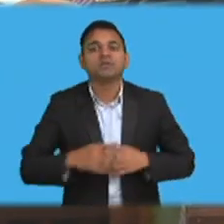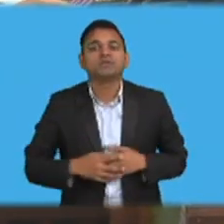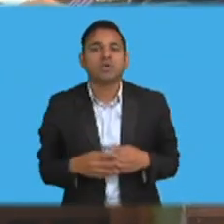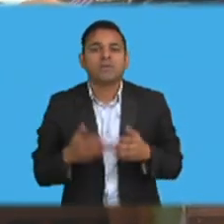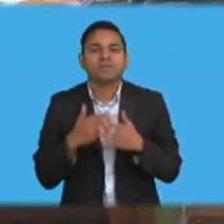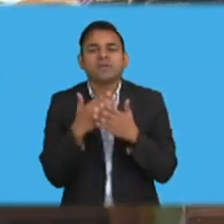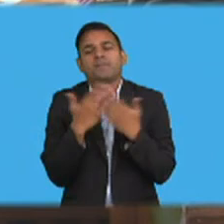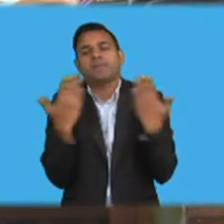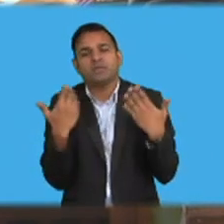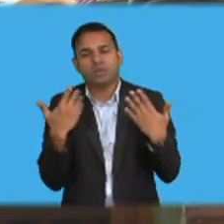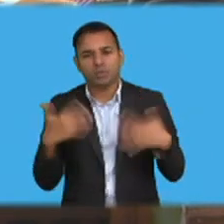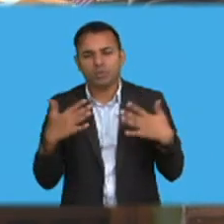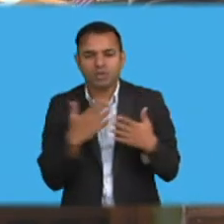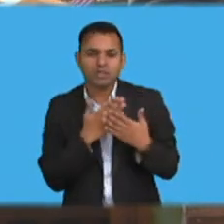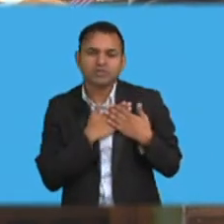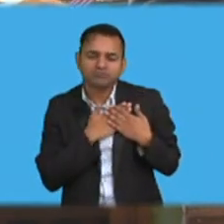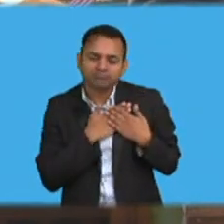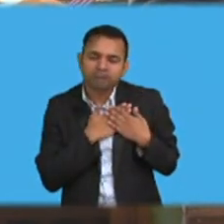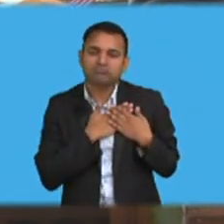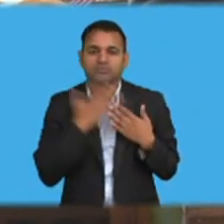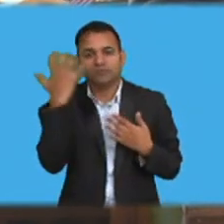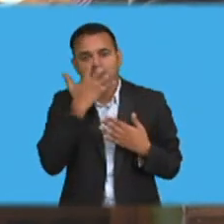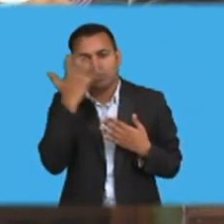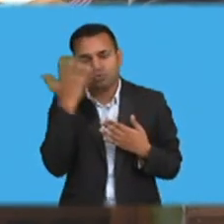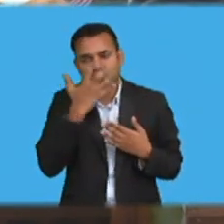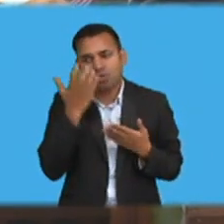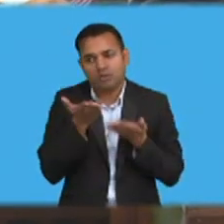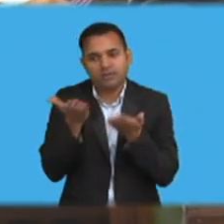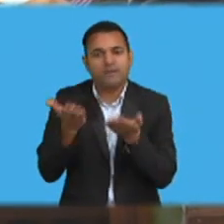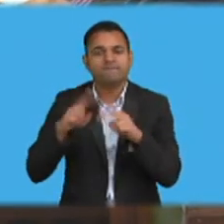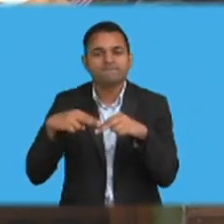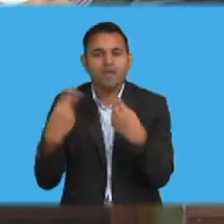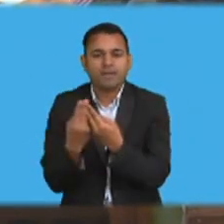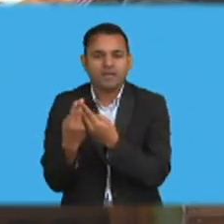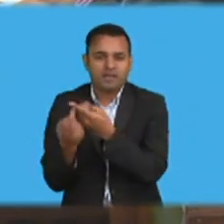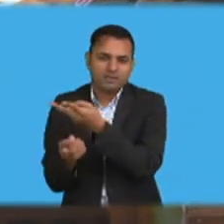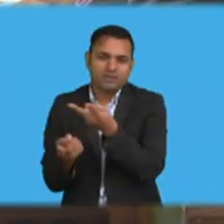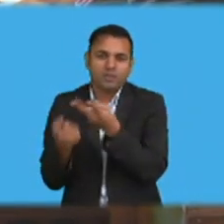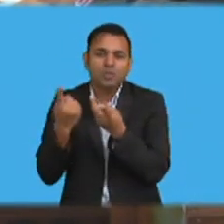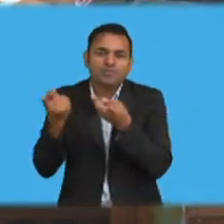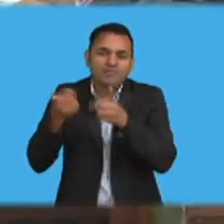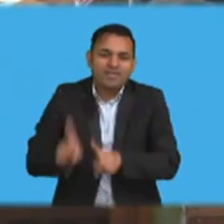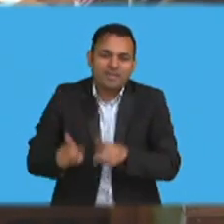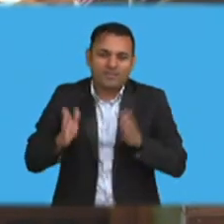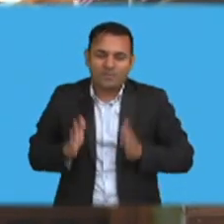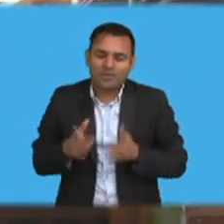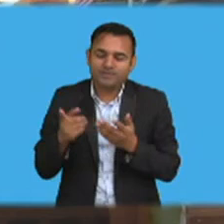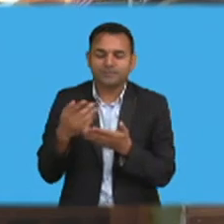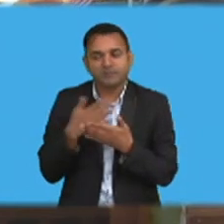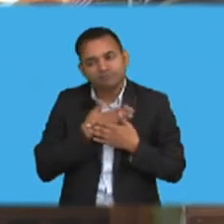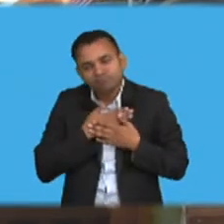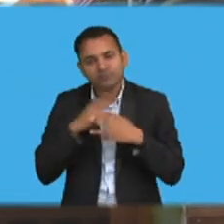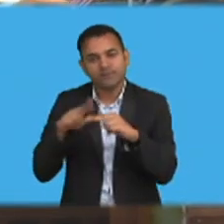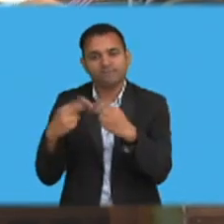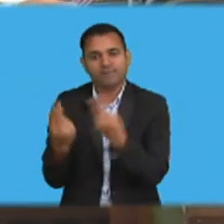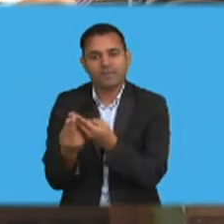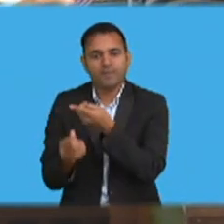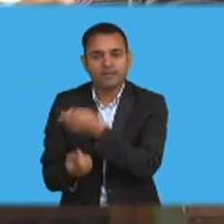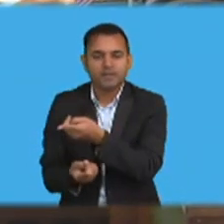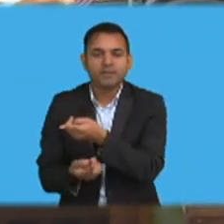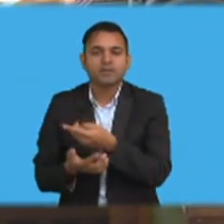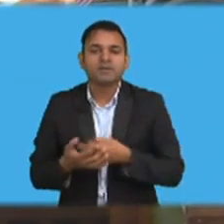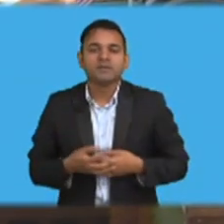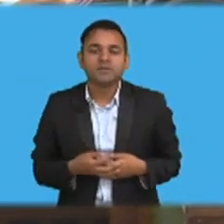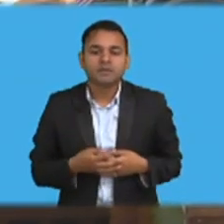this August House of Government's commitment on enhancing Fiji's search and rescue response mechanism.